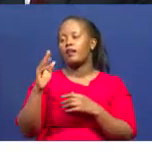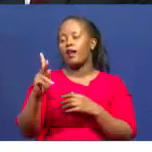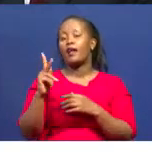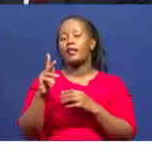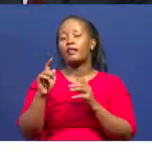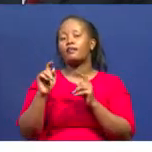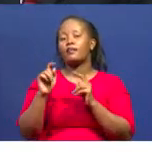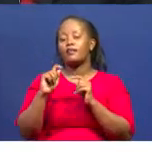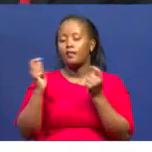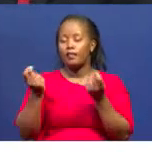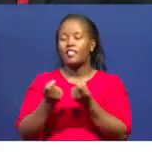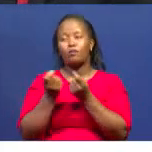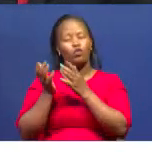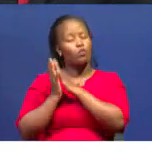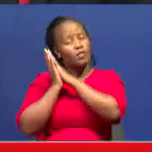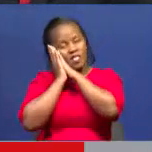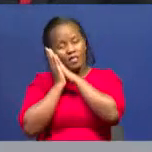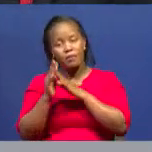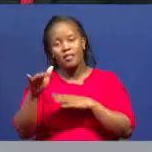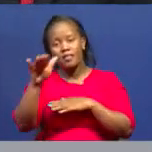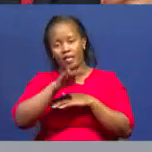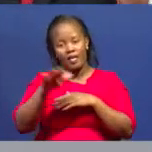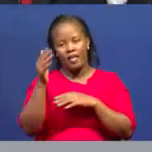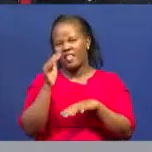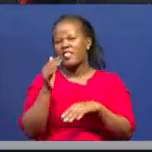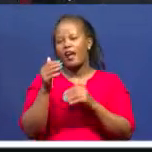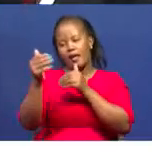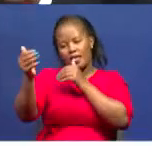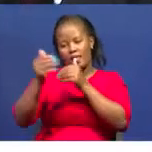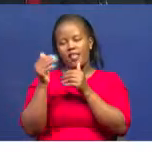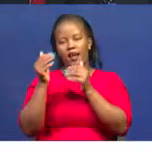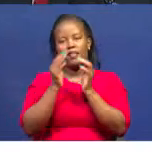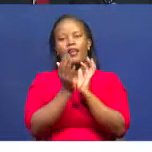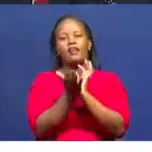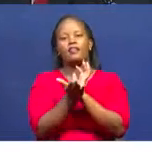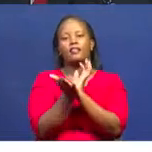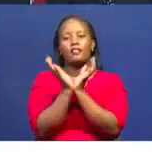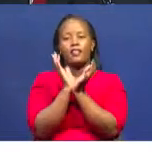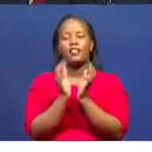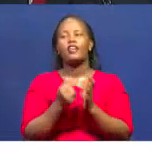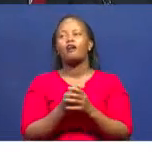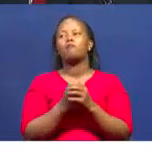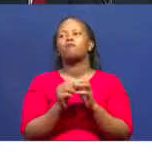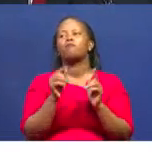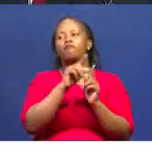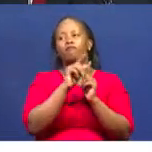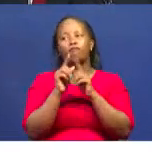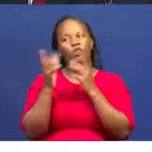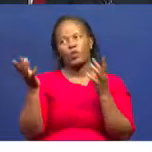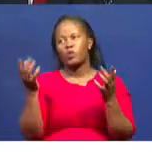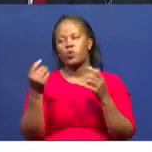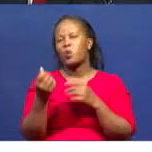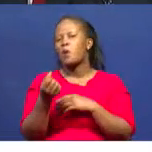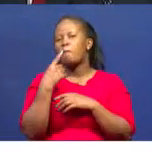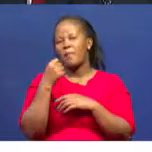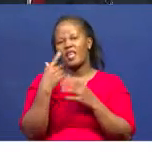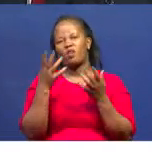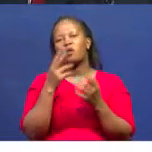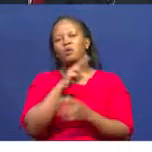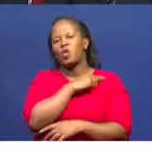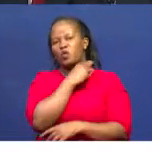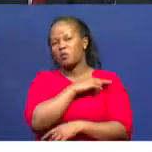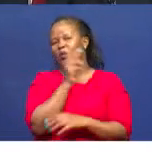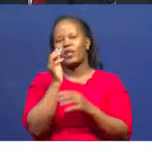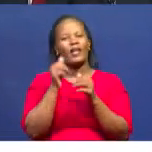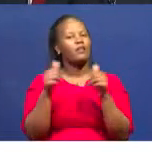it's a good proximity to the stadium too. And the medical facilities are in good shape.